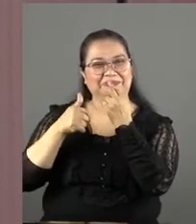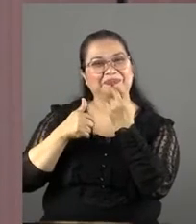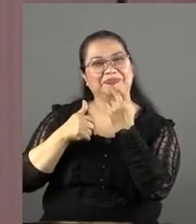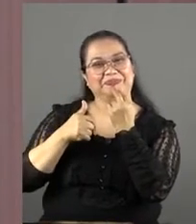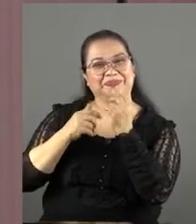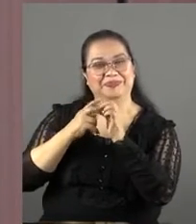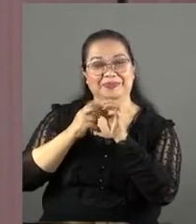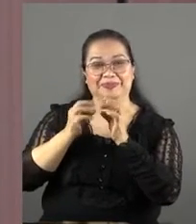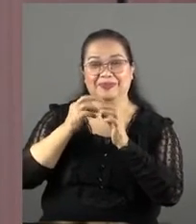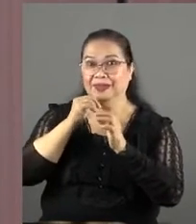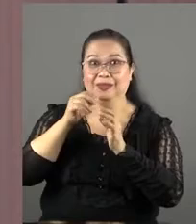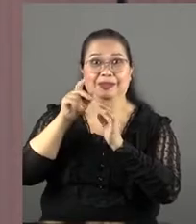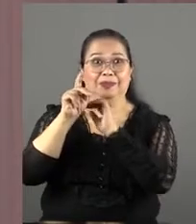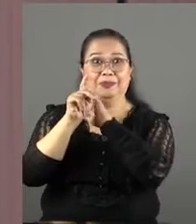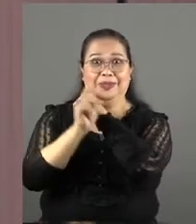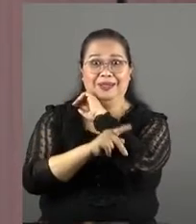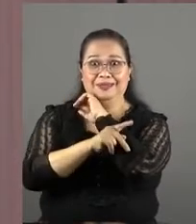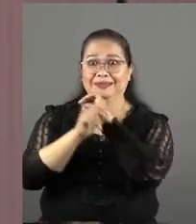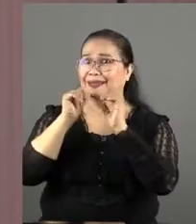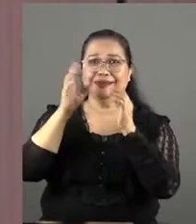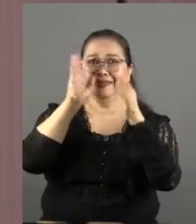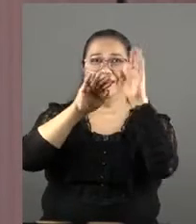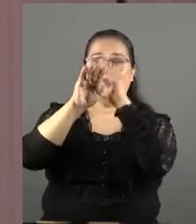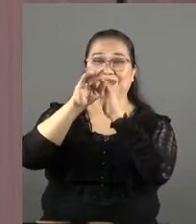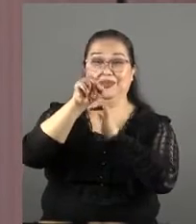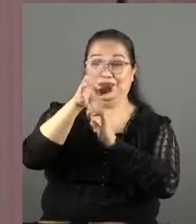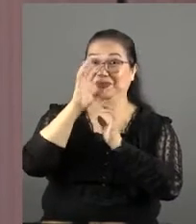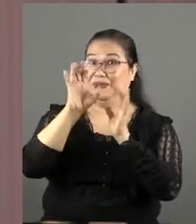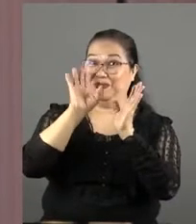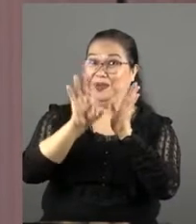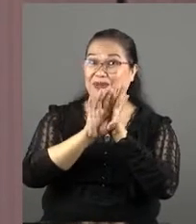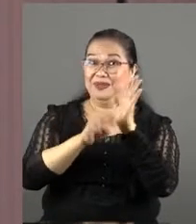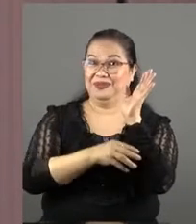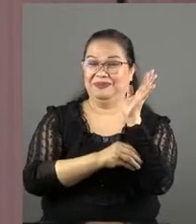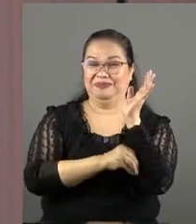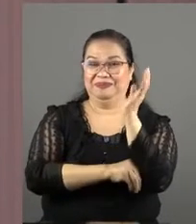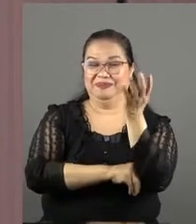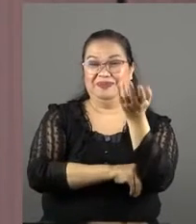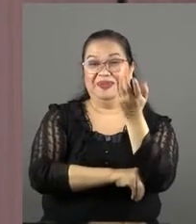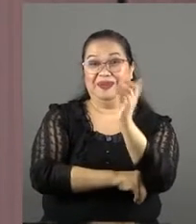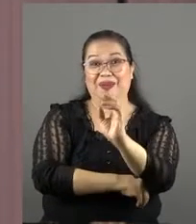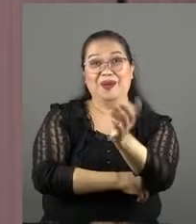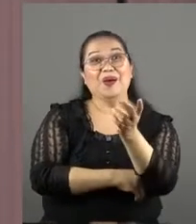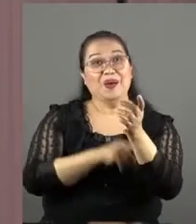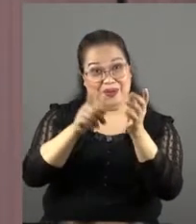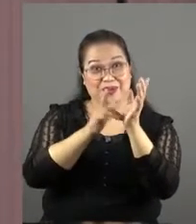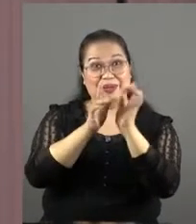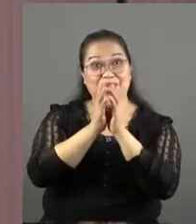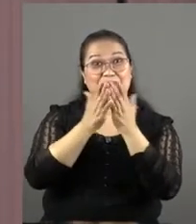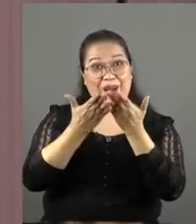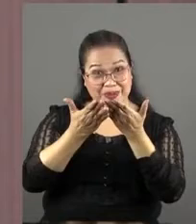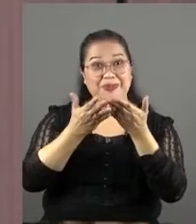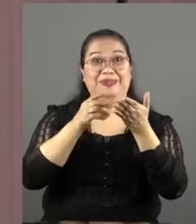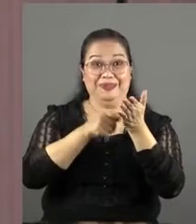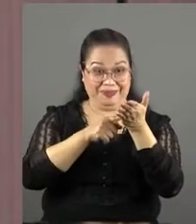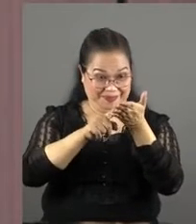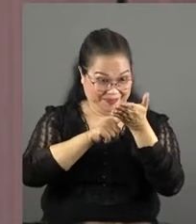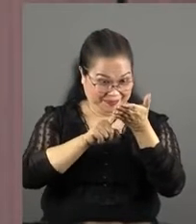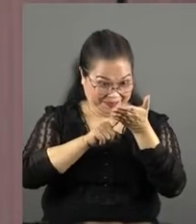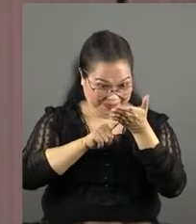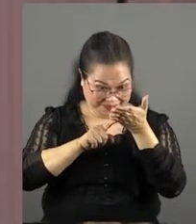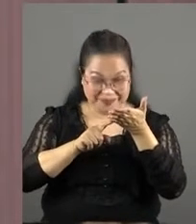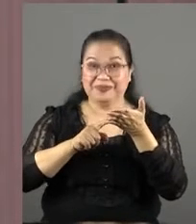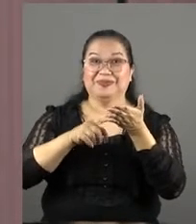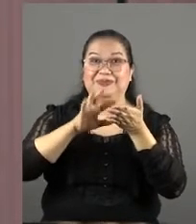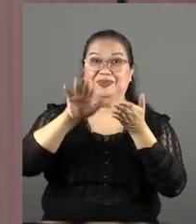I think that's punishment. No, that's not heaven. You want a picture? Look at your text. Look at your Bibles. Here's what he says.